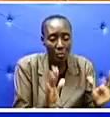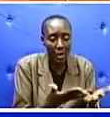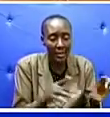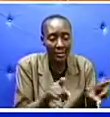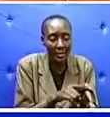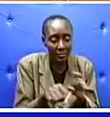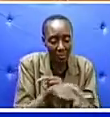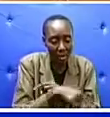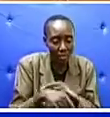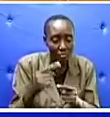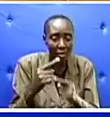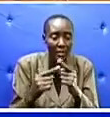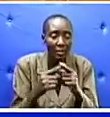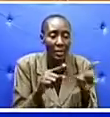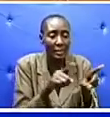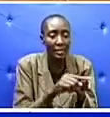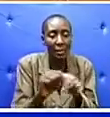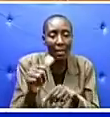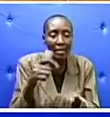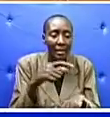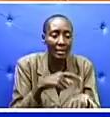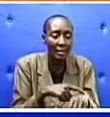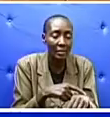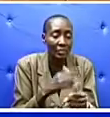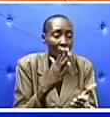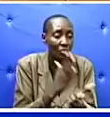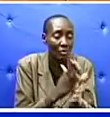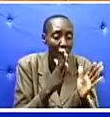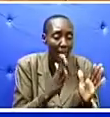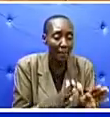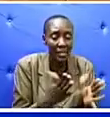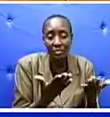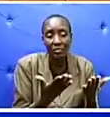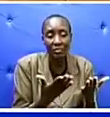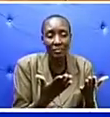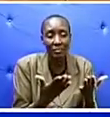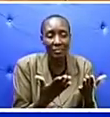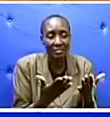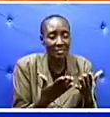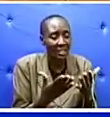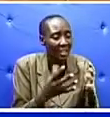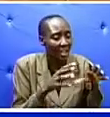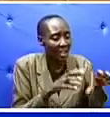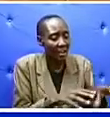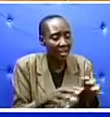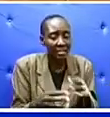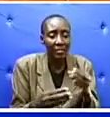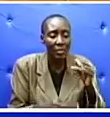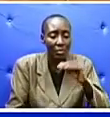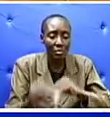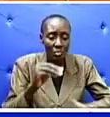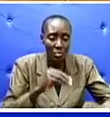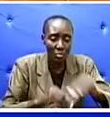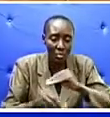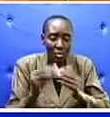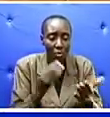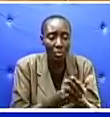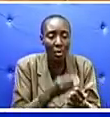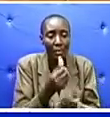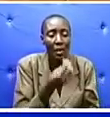through the same thing. At times, if we realize somebody is not doing well, we fundraise for them, we buy food, mm-hmm. or we look